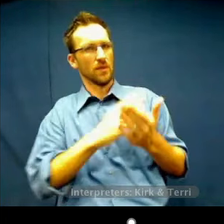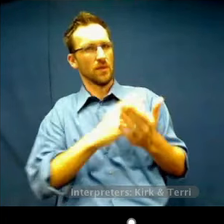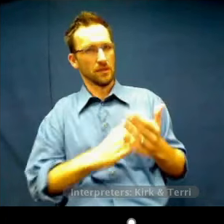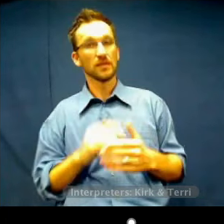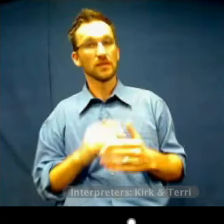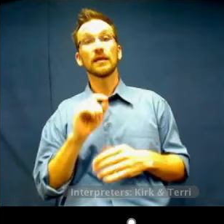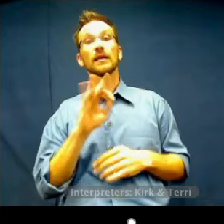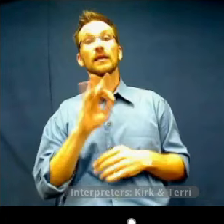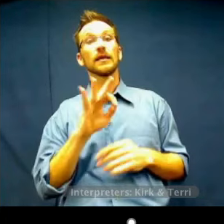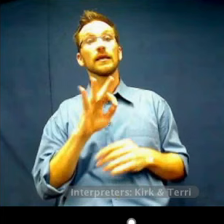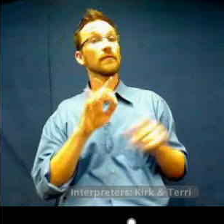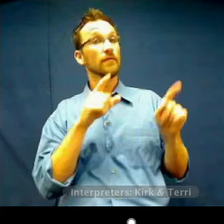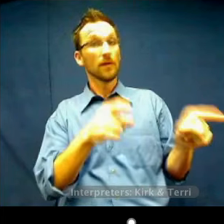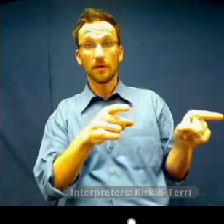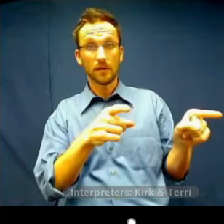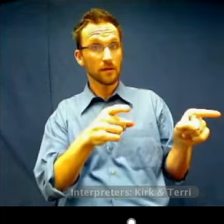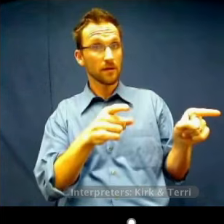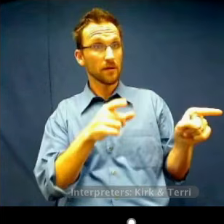have